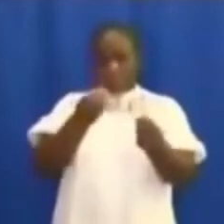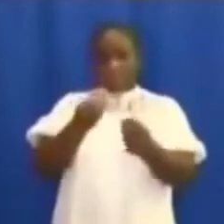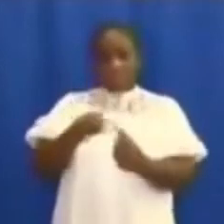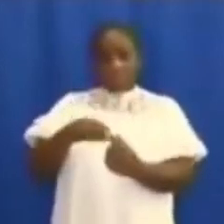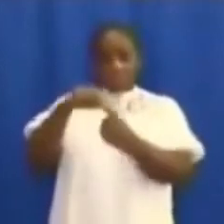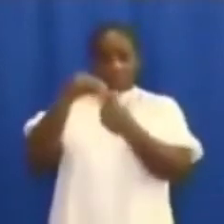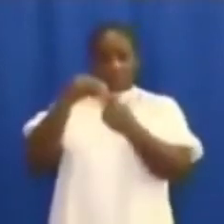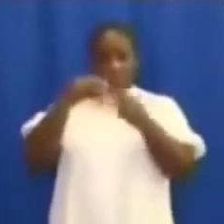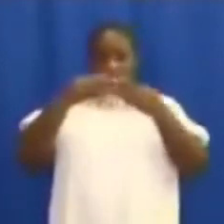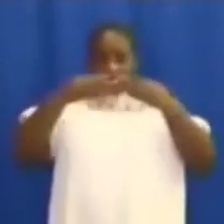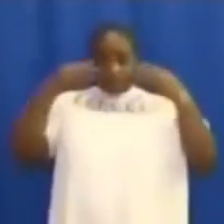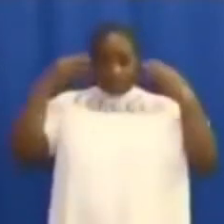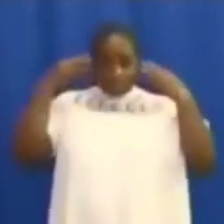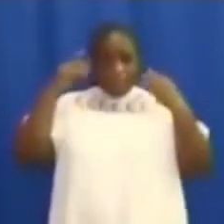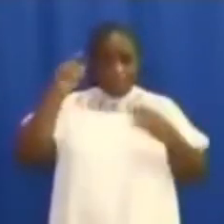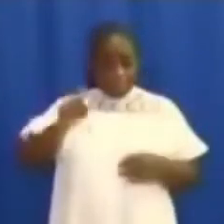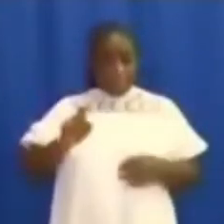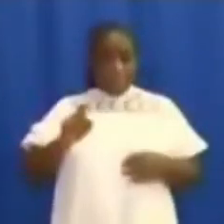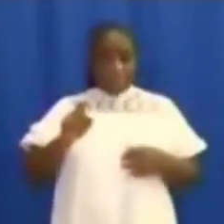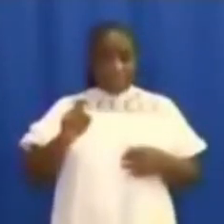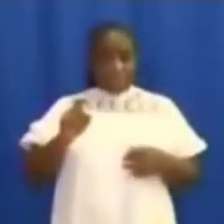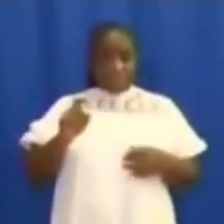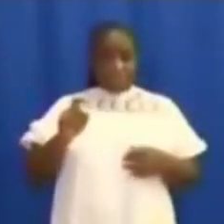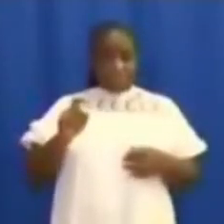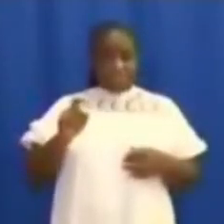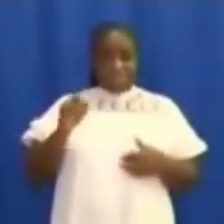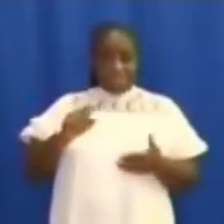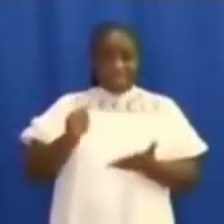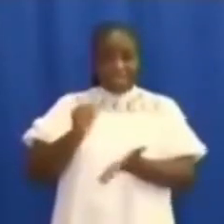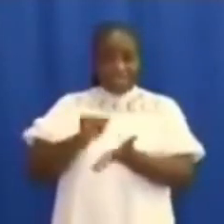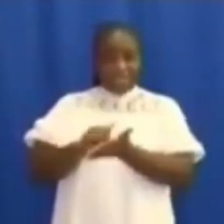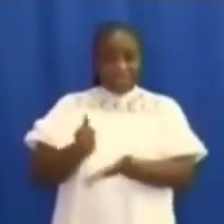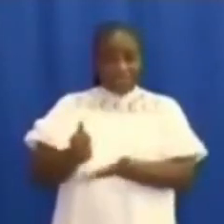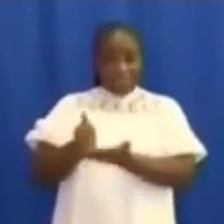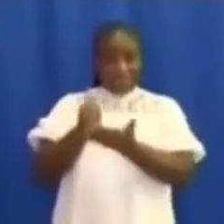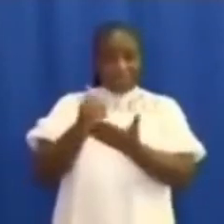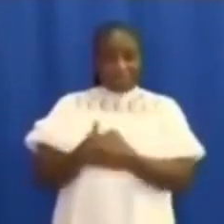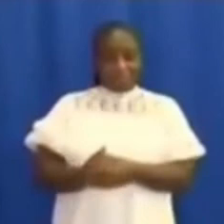titru, masuwe, no bab wawo.